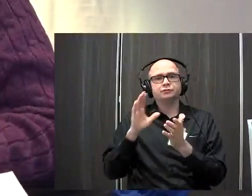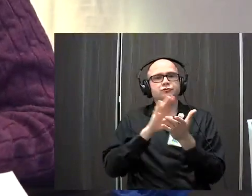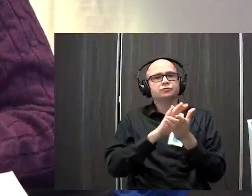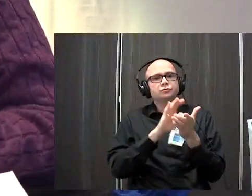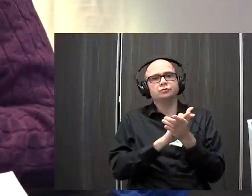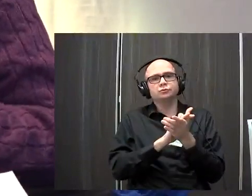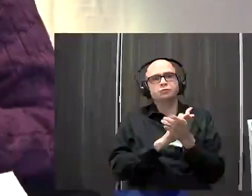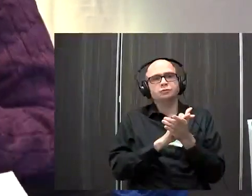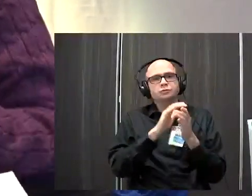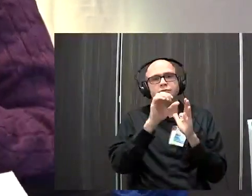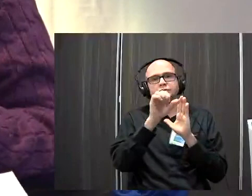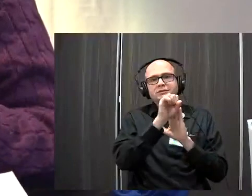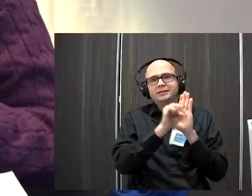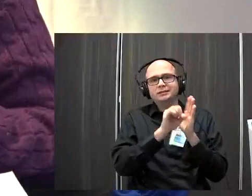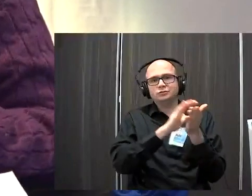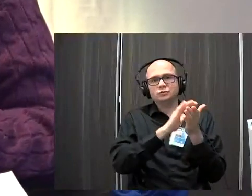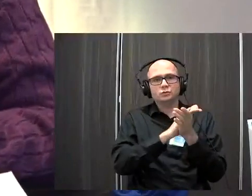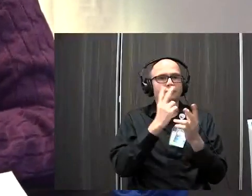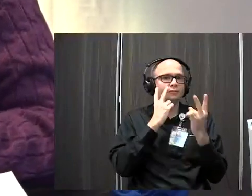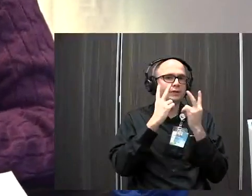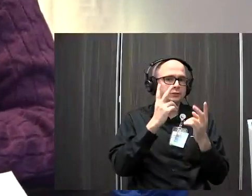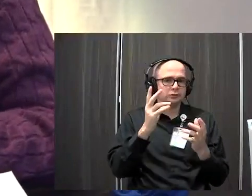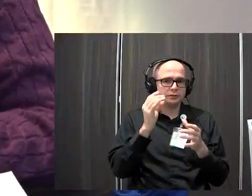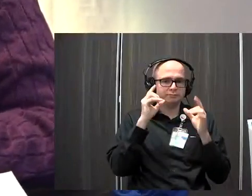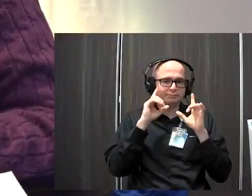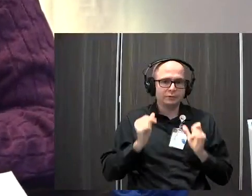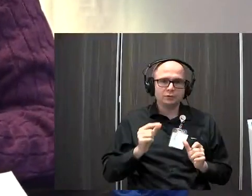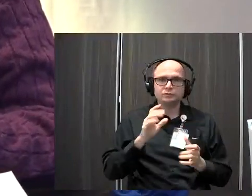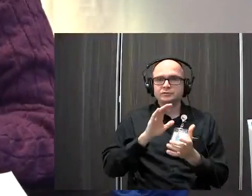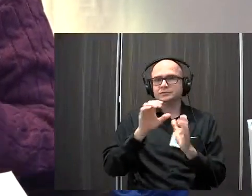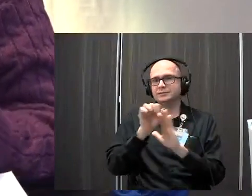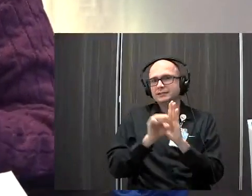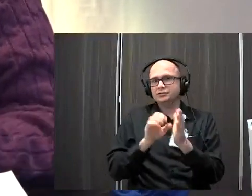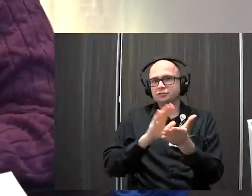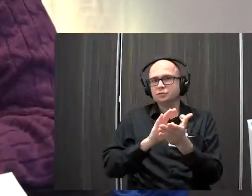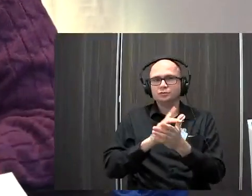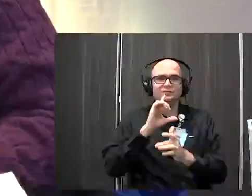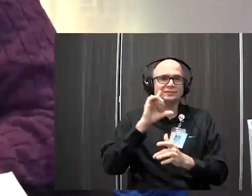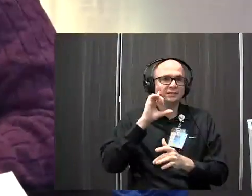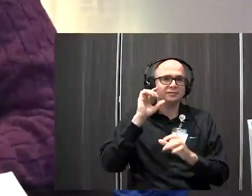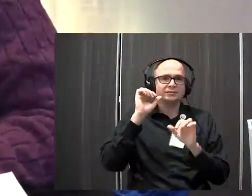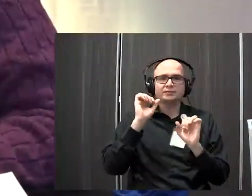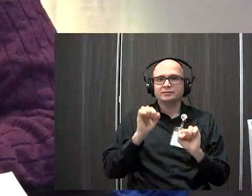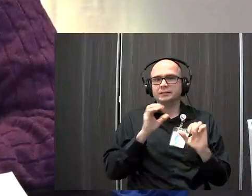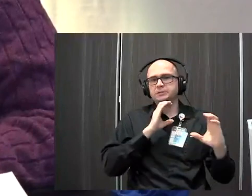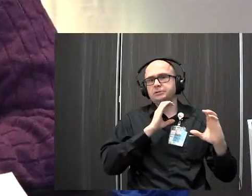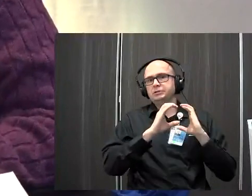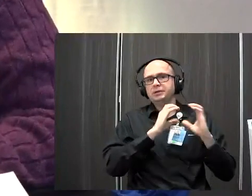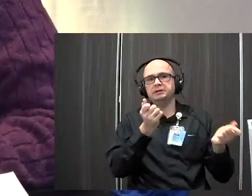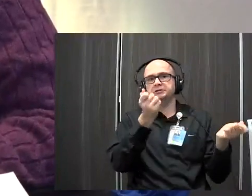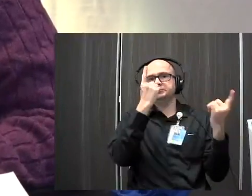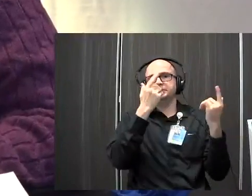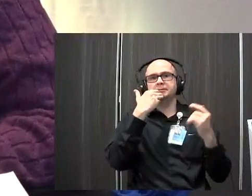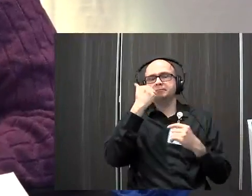for the state schools for the visually impaired or state schools for the deaf, who can maybe do a better job of getting a communication